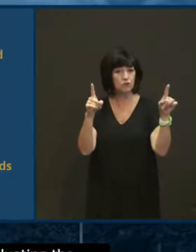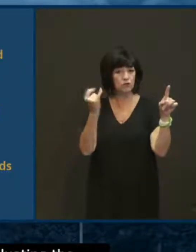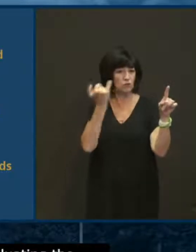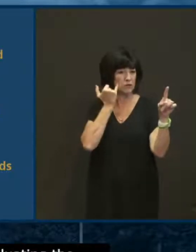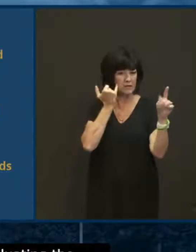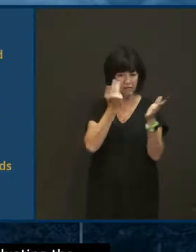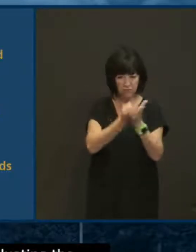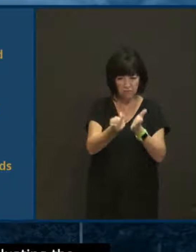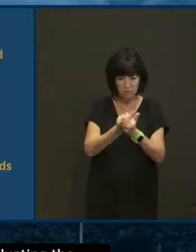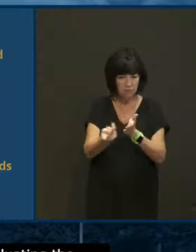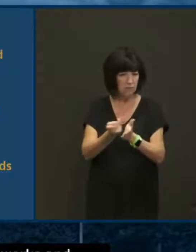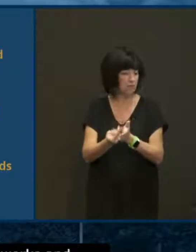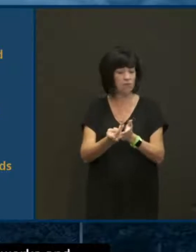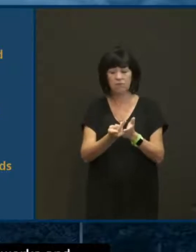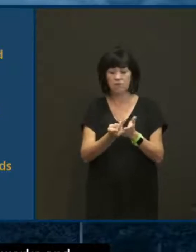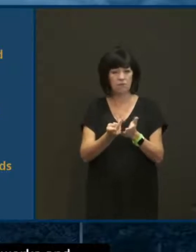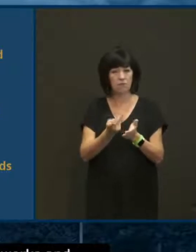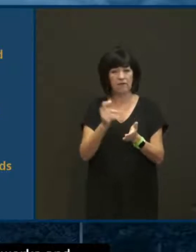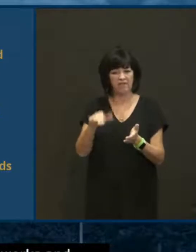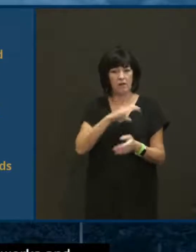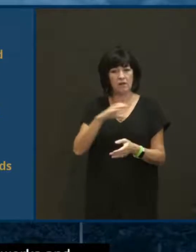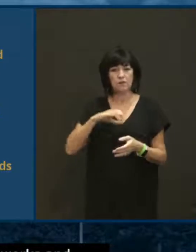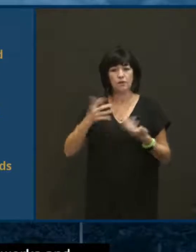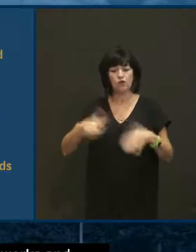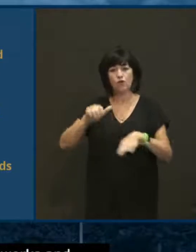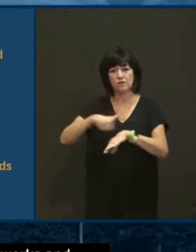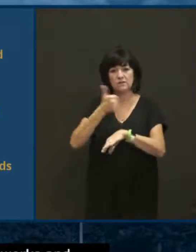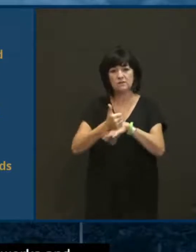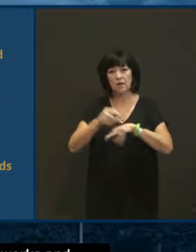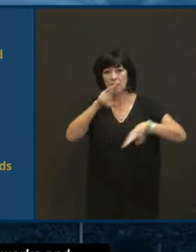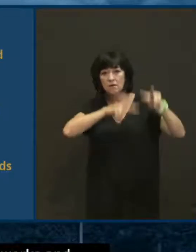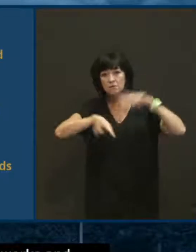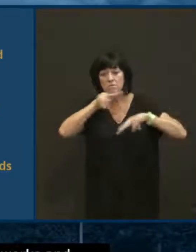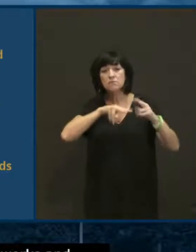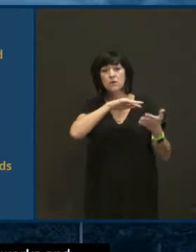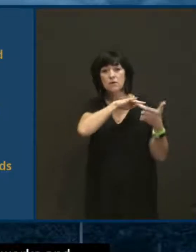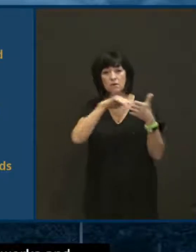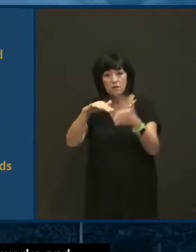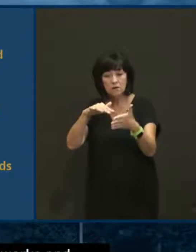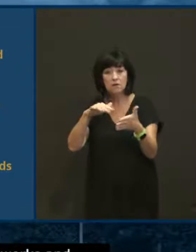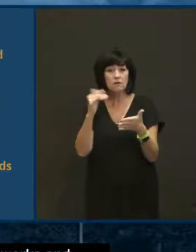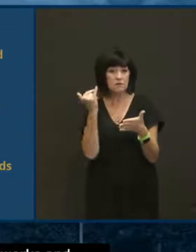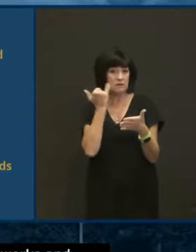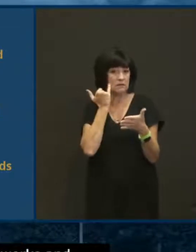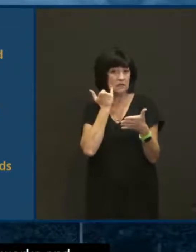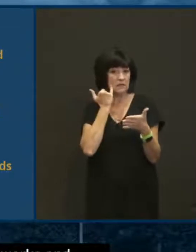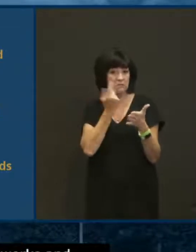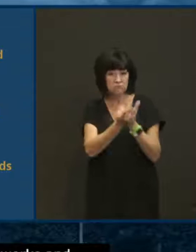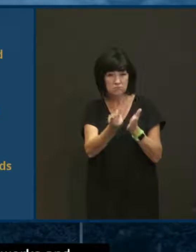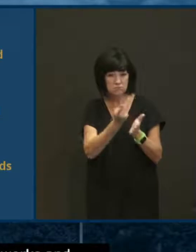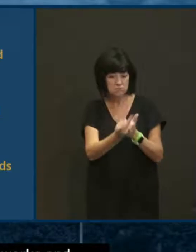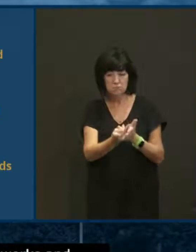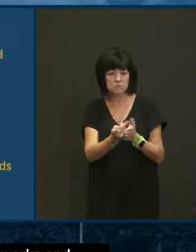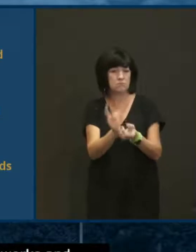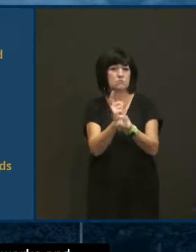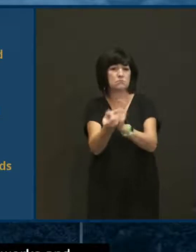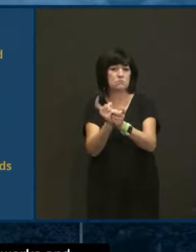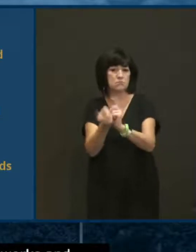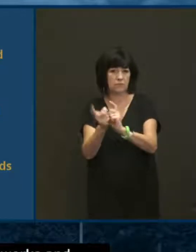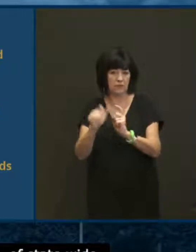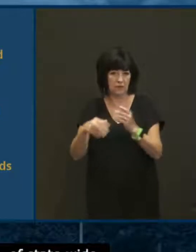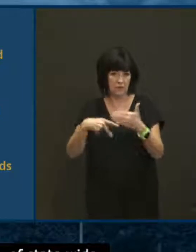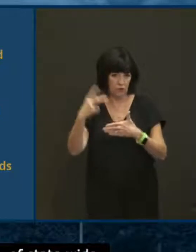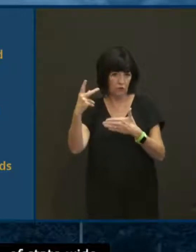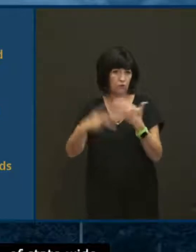We already have a committee set up, a statewide committee of educators looking at the first couple rounds of educational